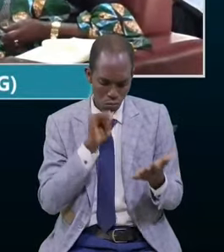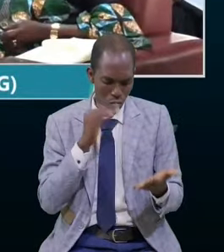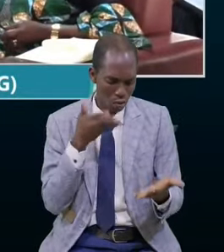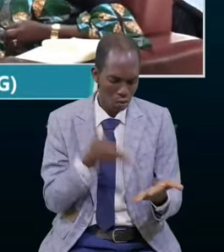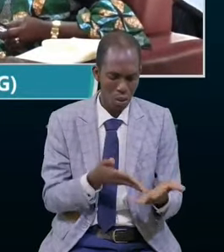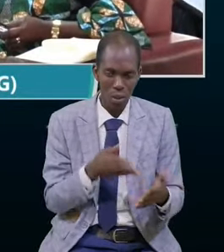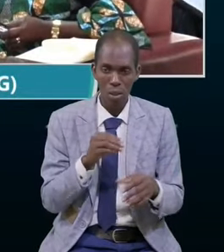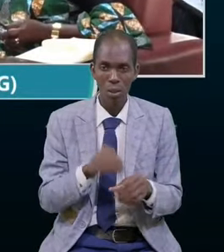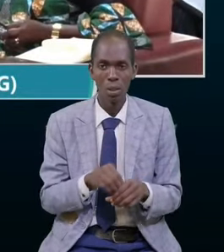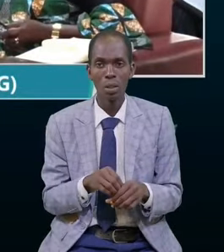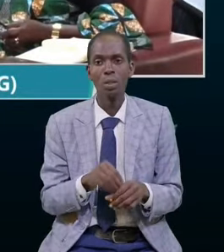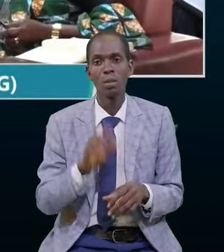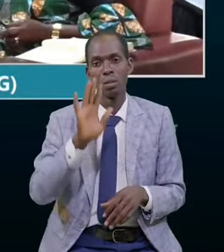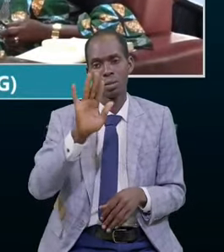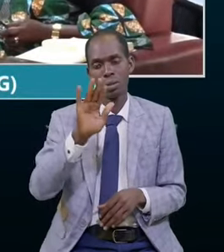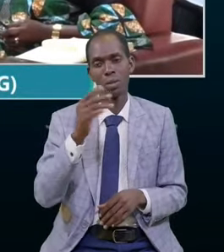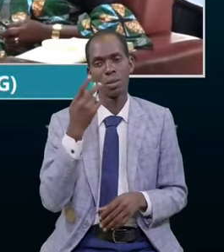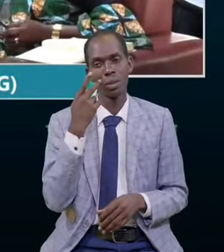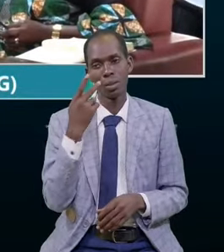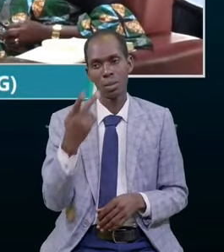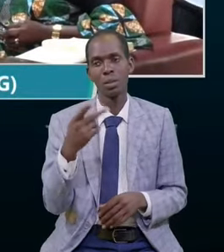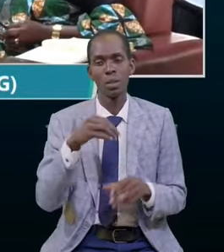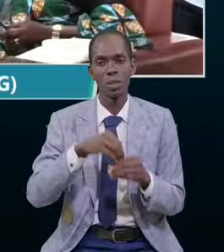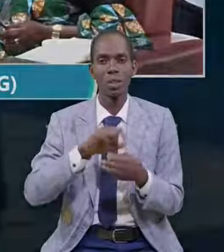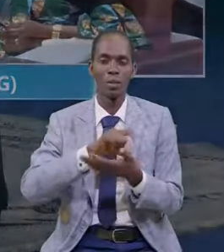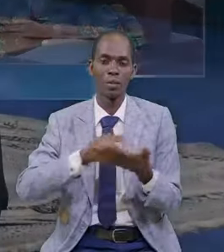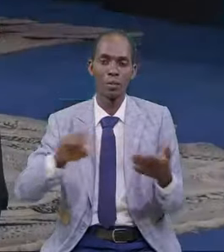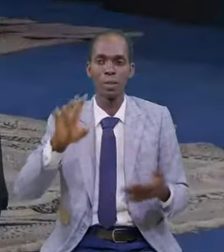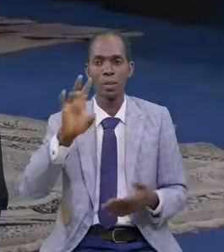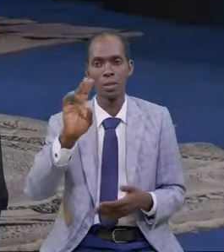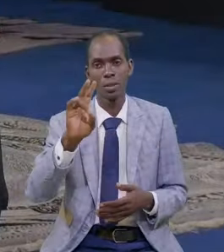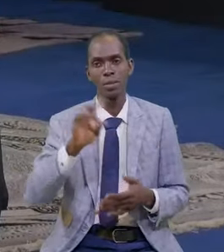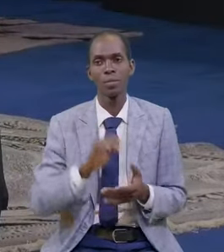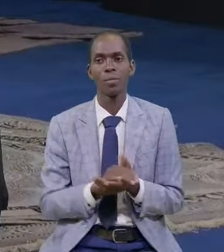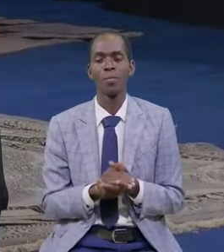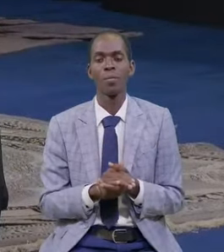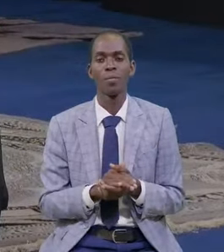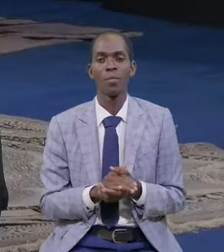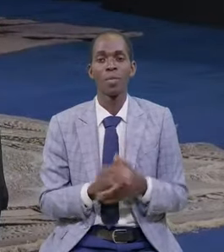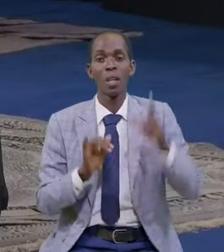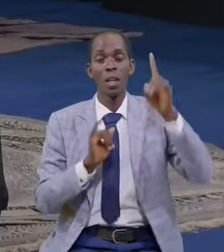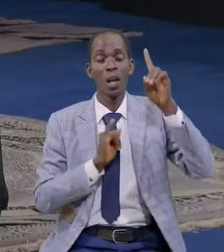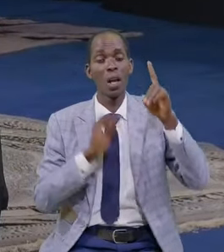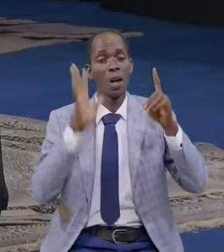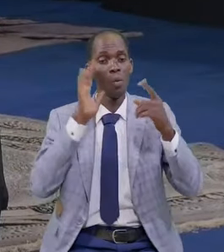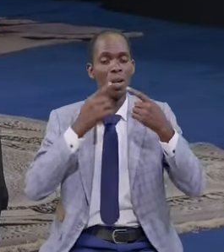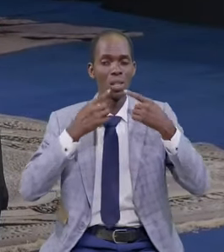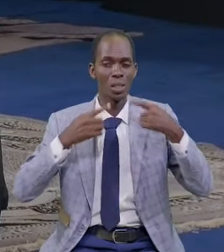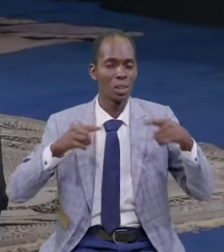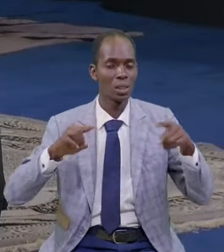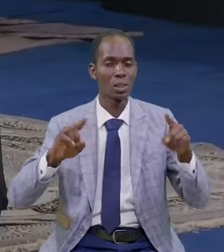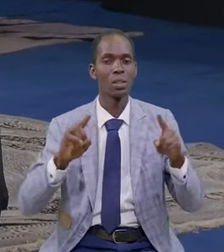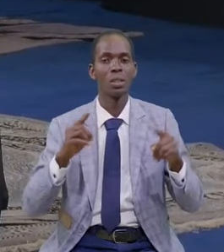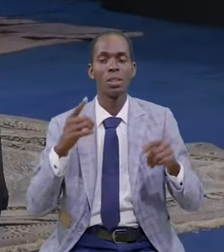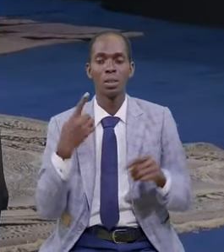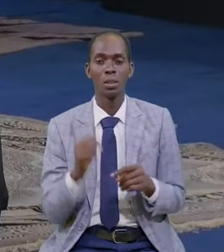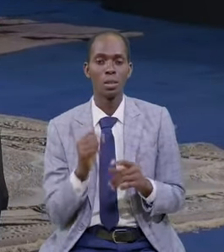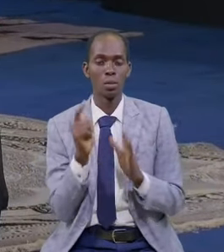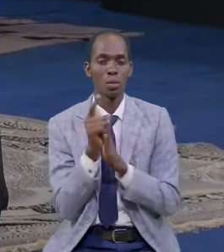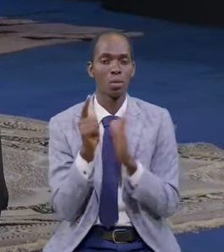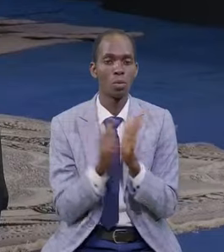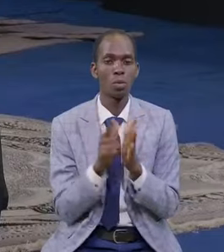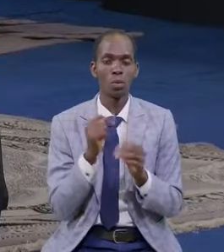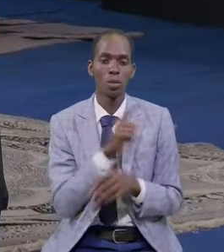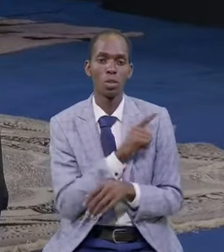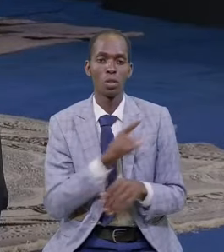verse S I will declare the decree the Lord has said unto me